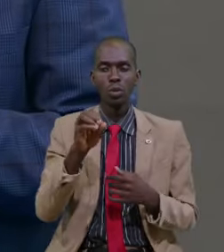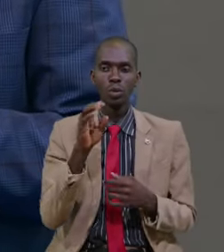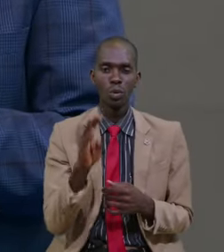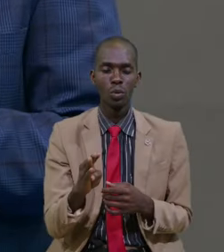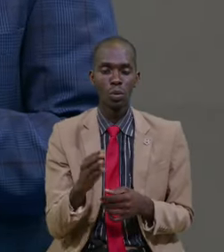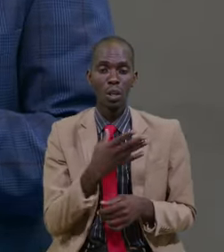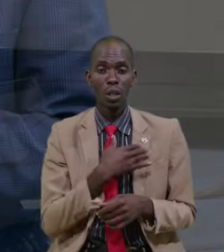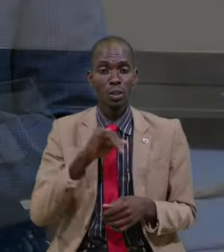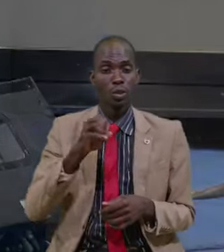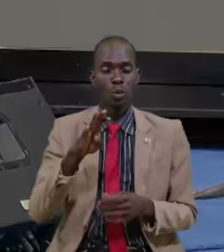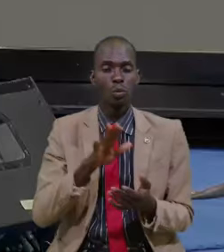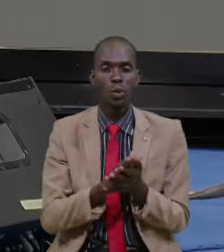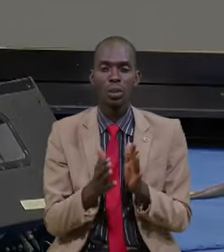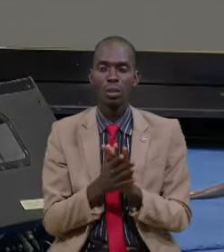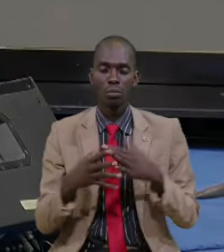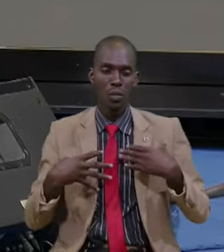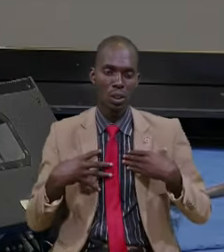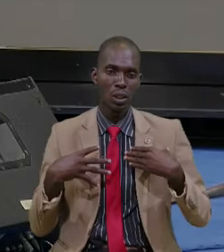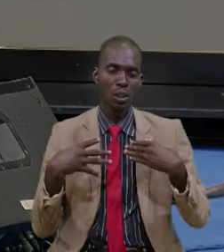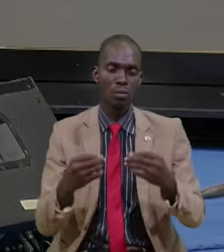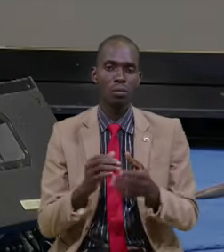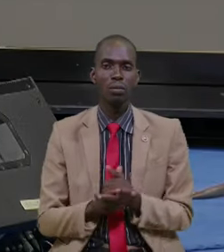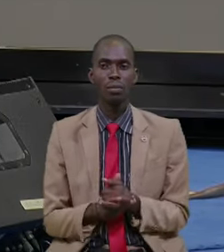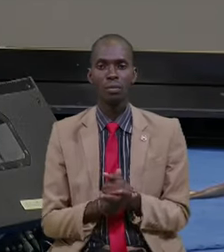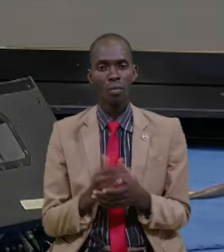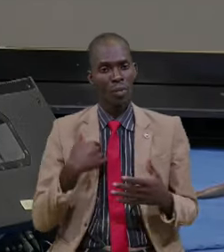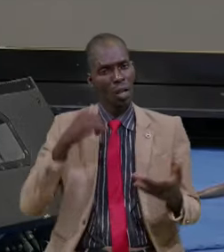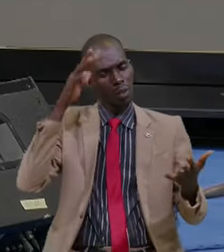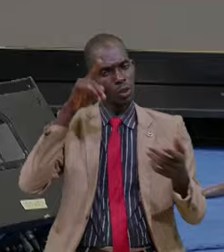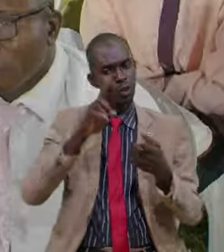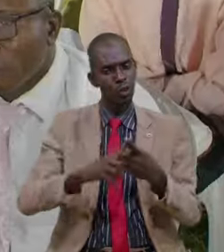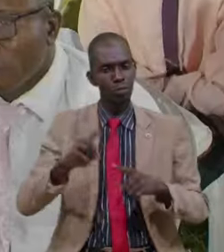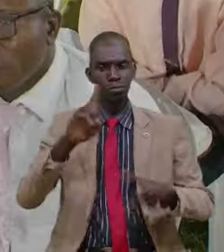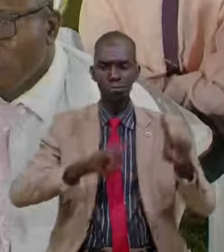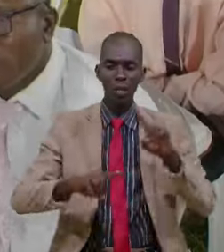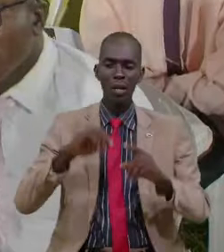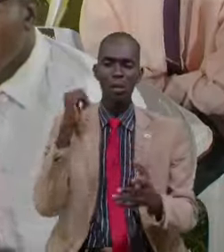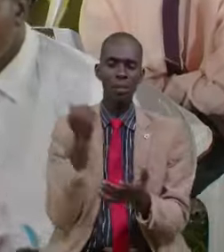became well. I thought you say amen over there.